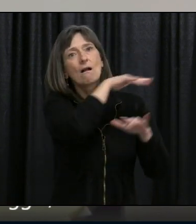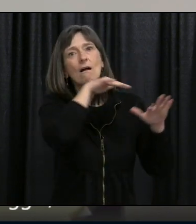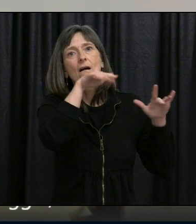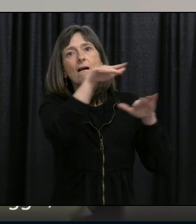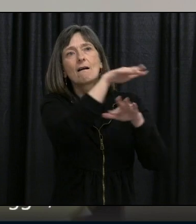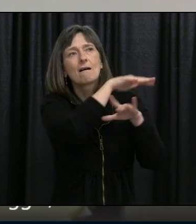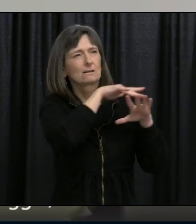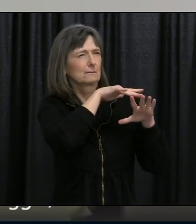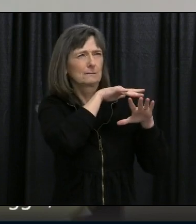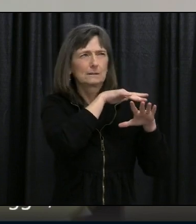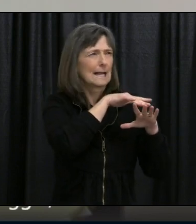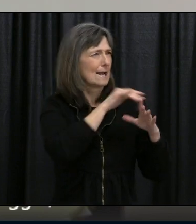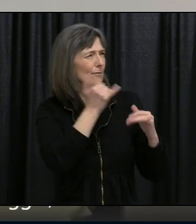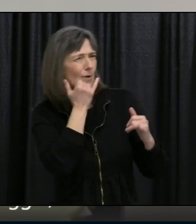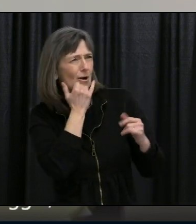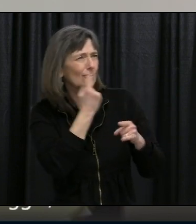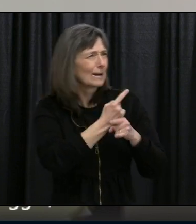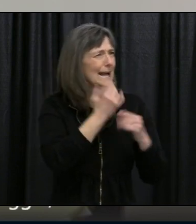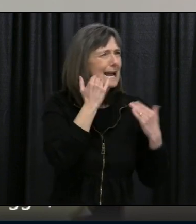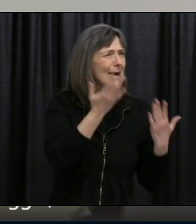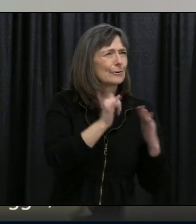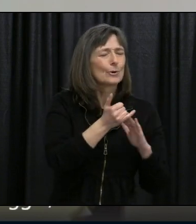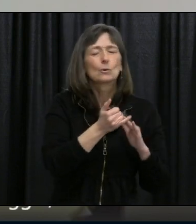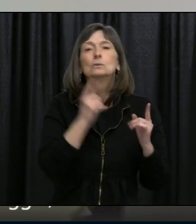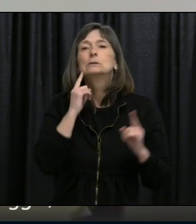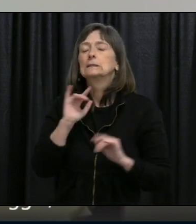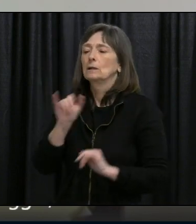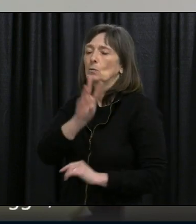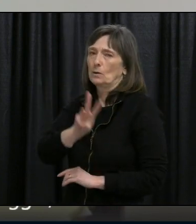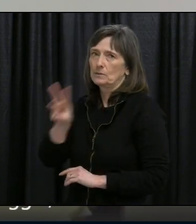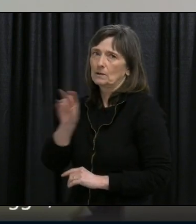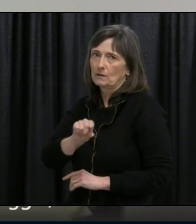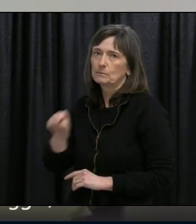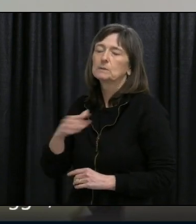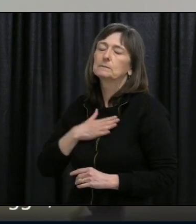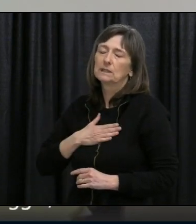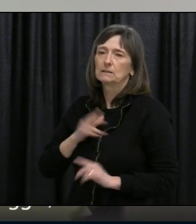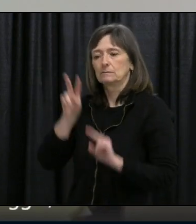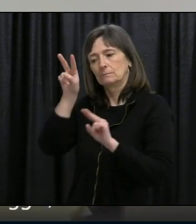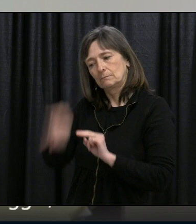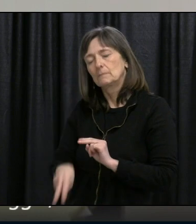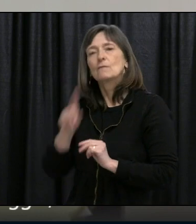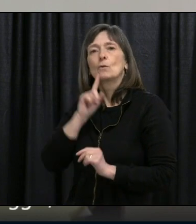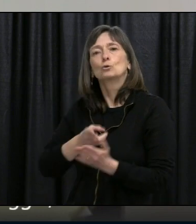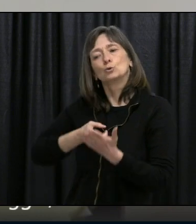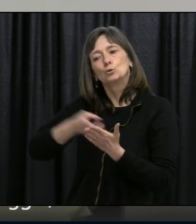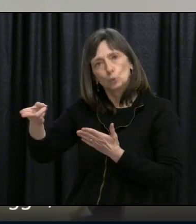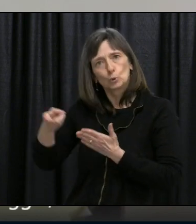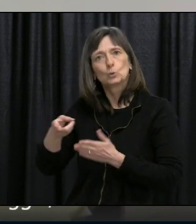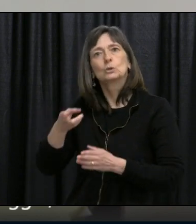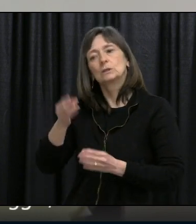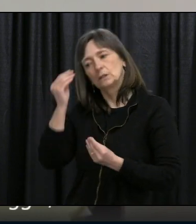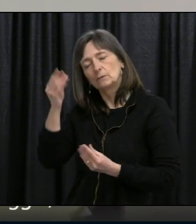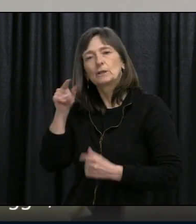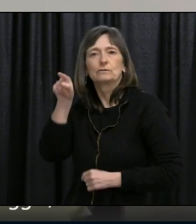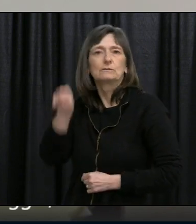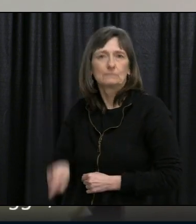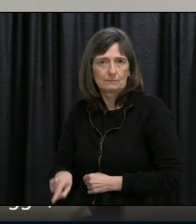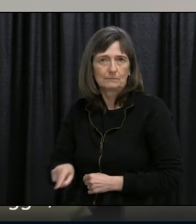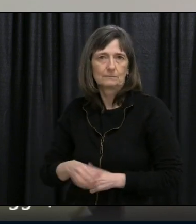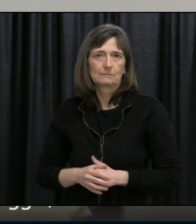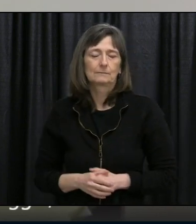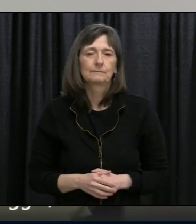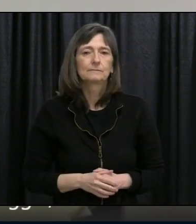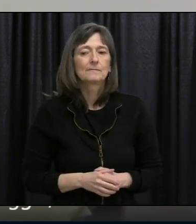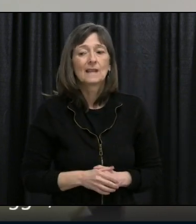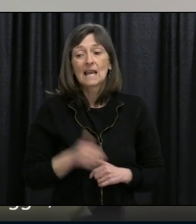where we would go. So COVID-19 is the page on our government website that will provide you with information